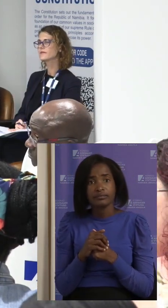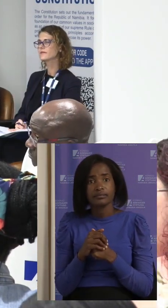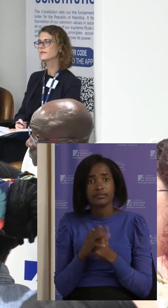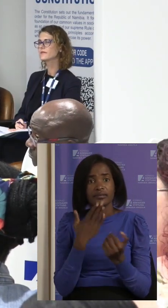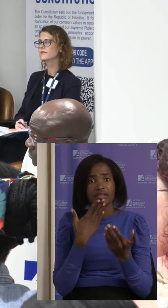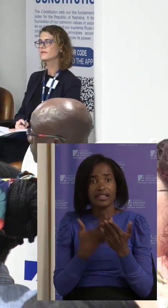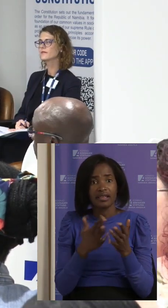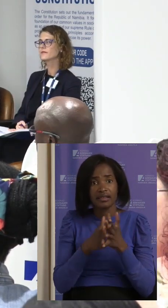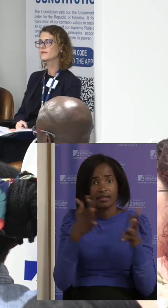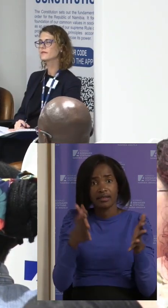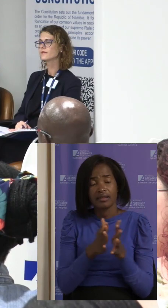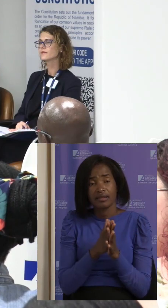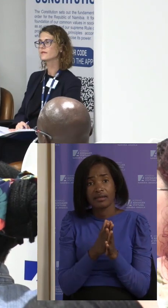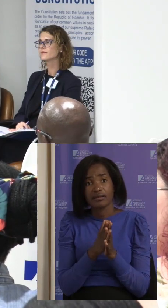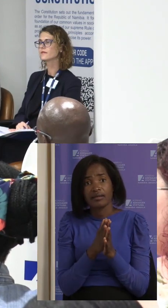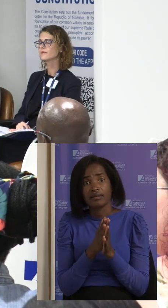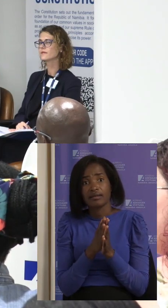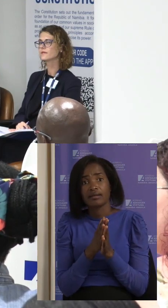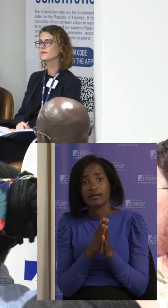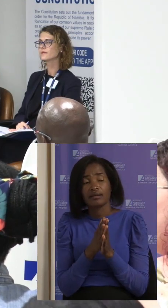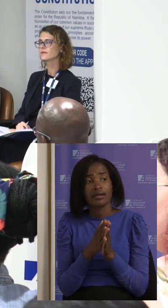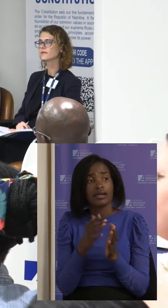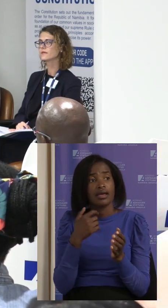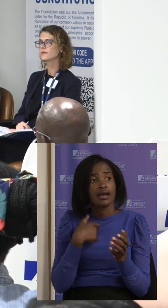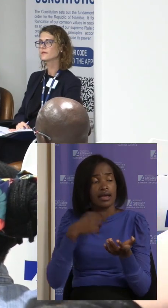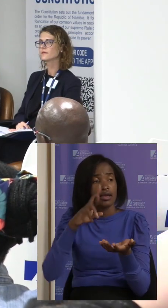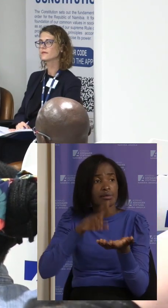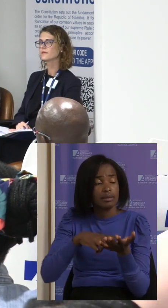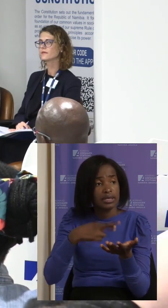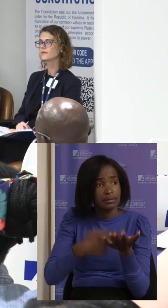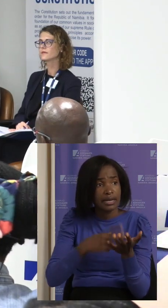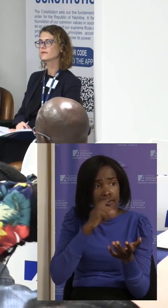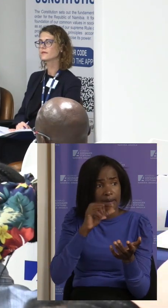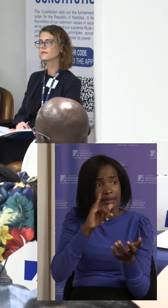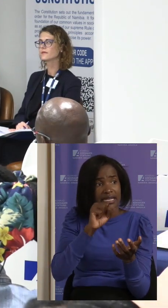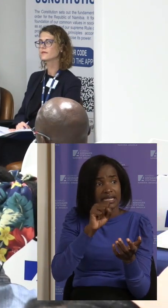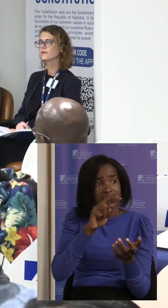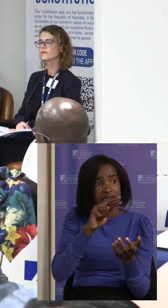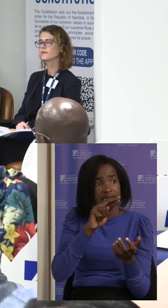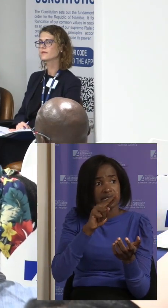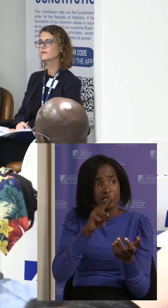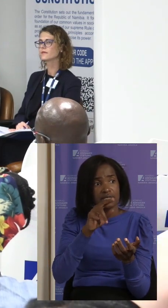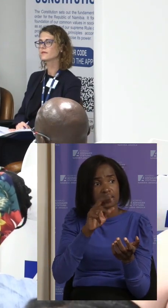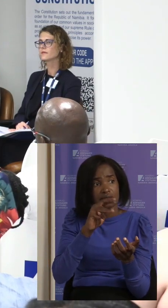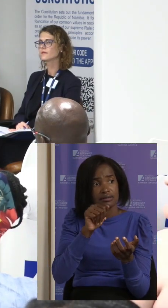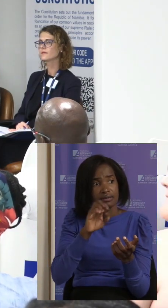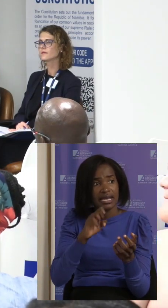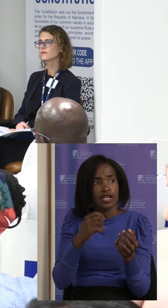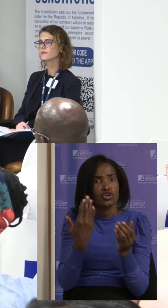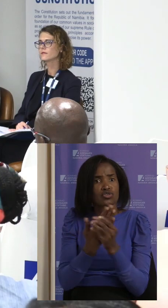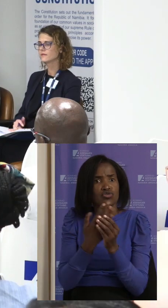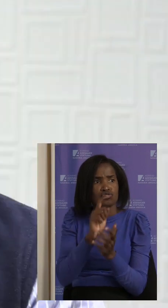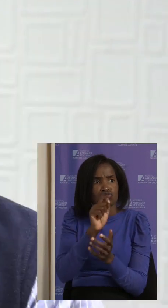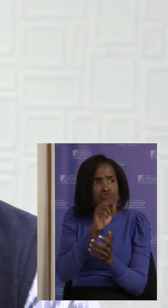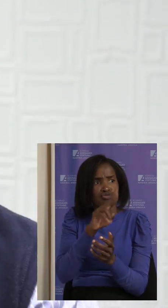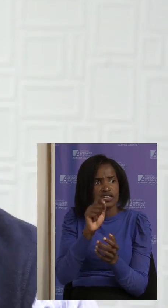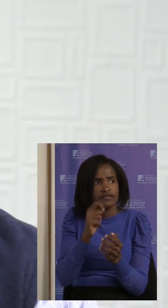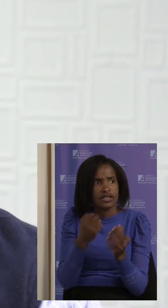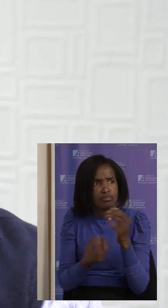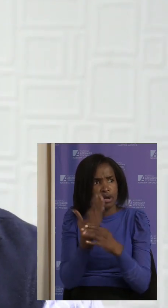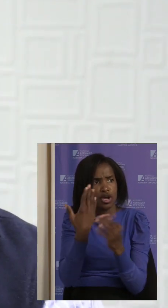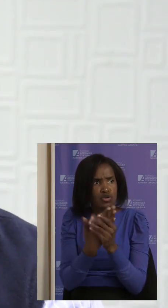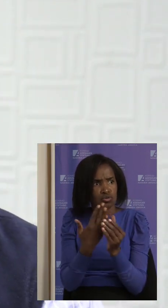Thank you very much. My name is Ishmael. I represent an upcoming TVET, and I'll say